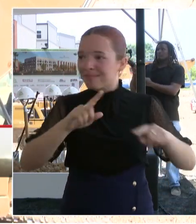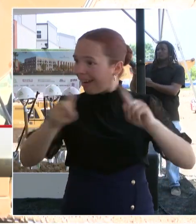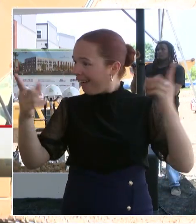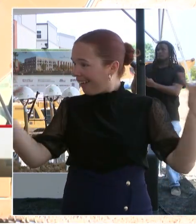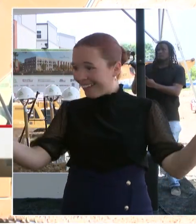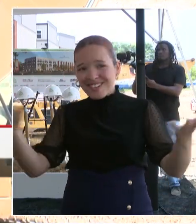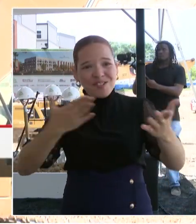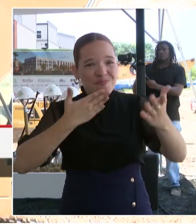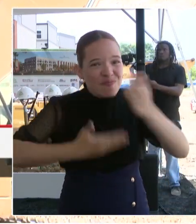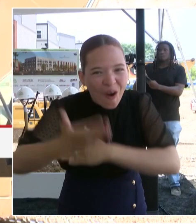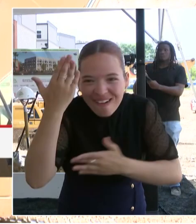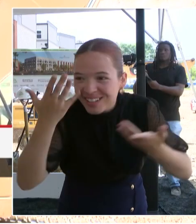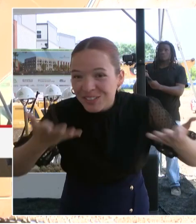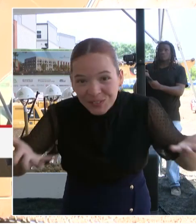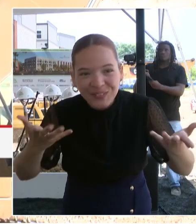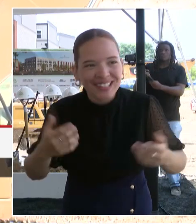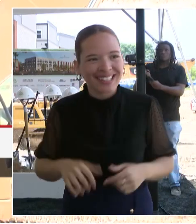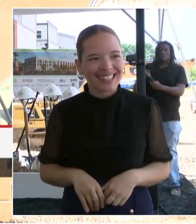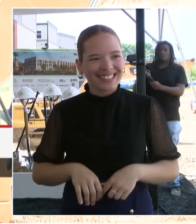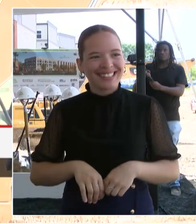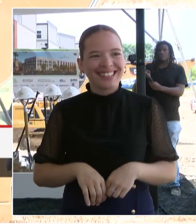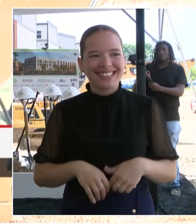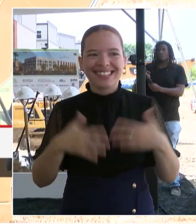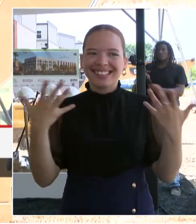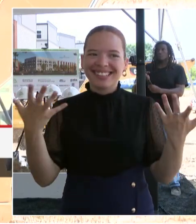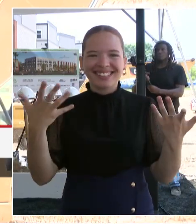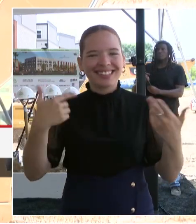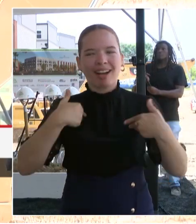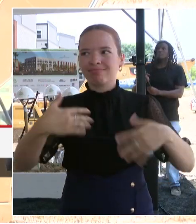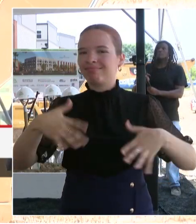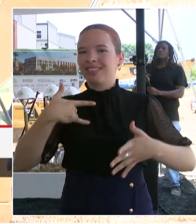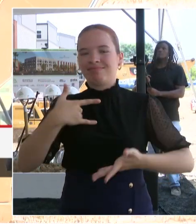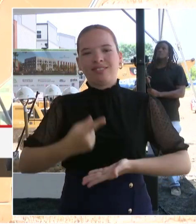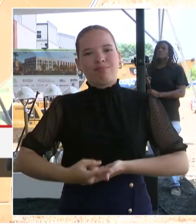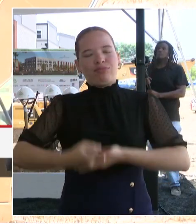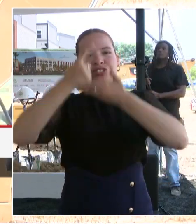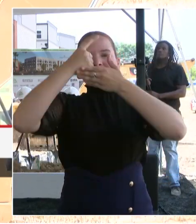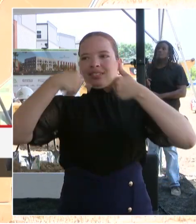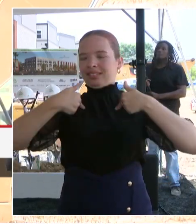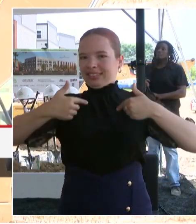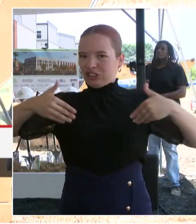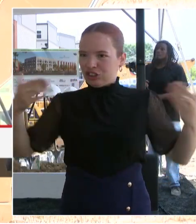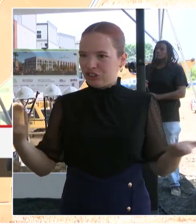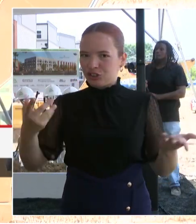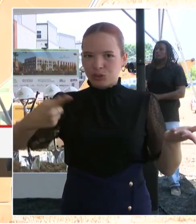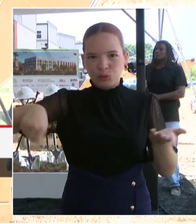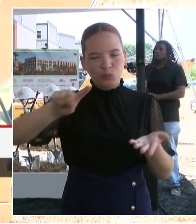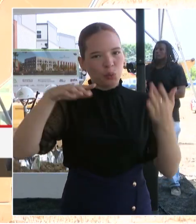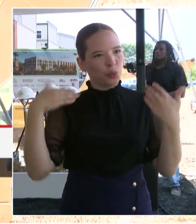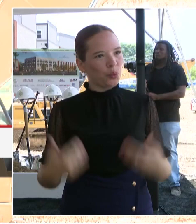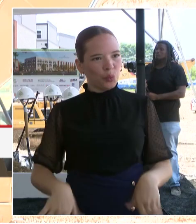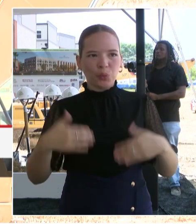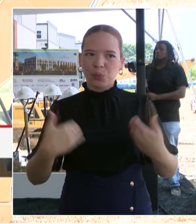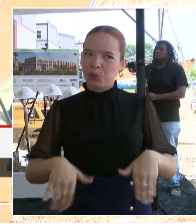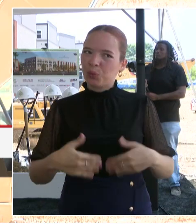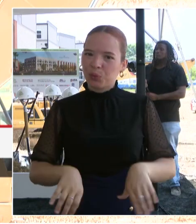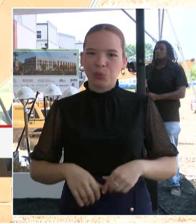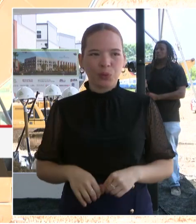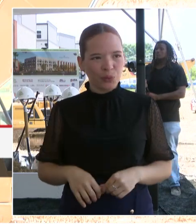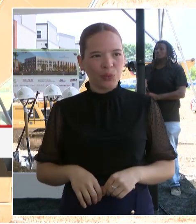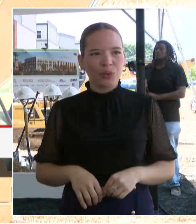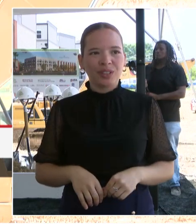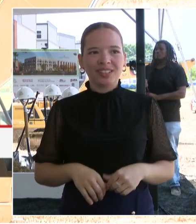So it is my privilege to be here today. And as we start together, I want you all to take a word and hold this word, and that word is